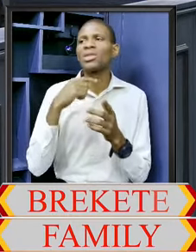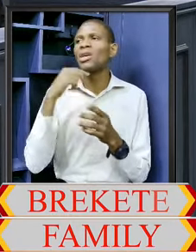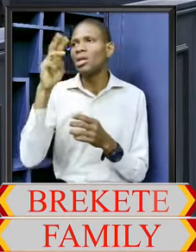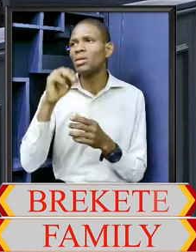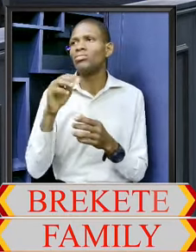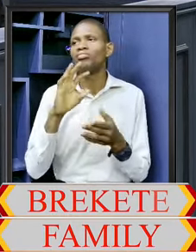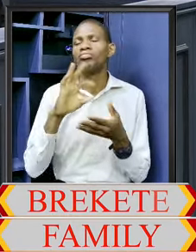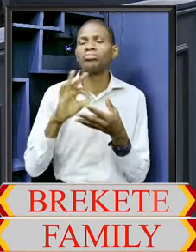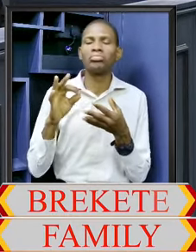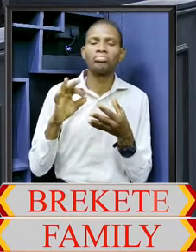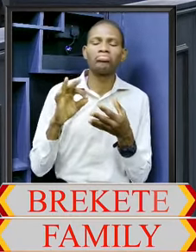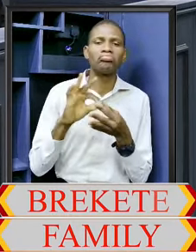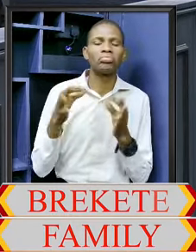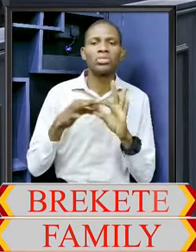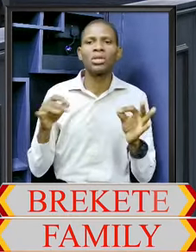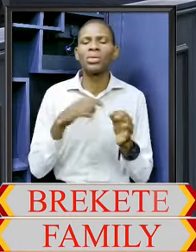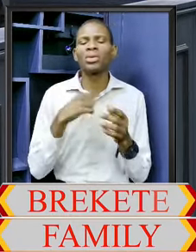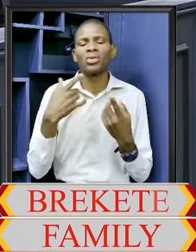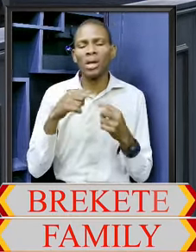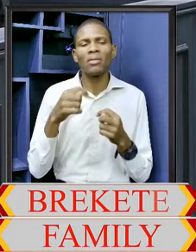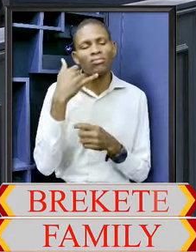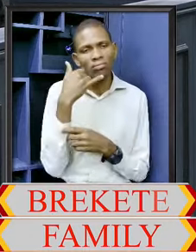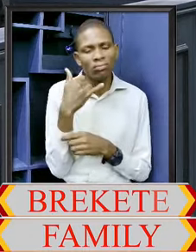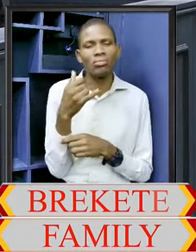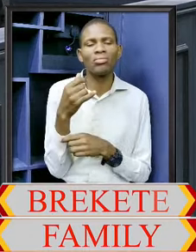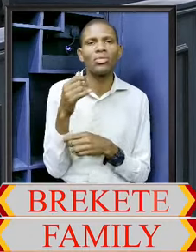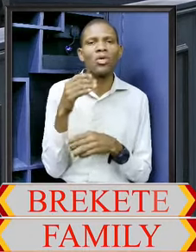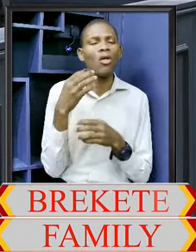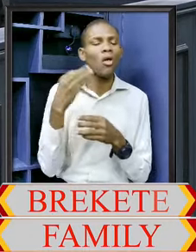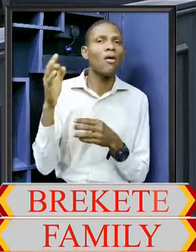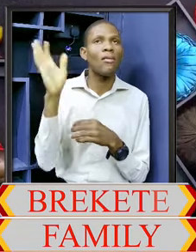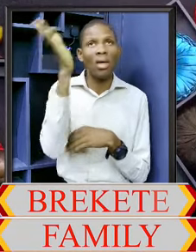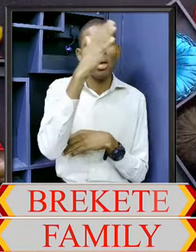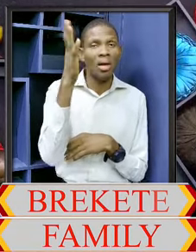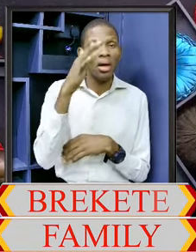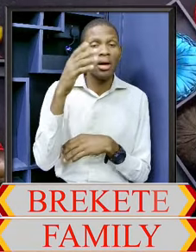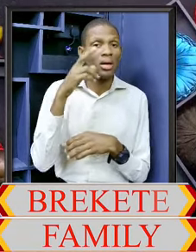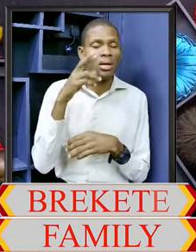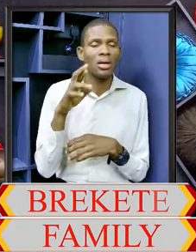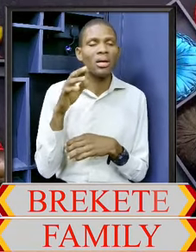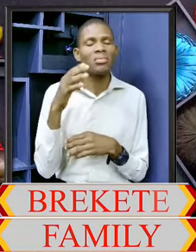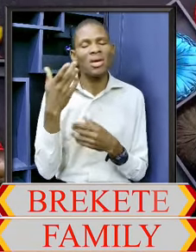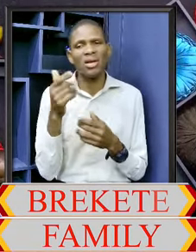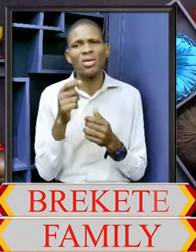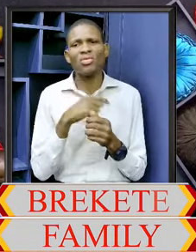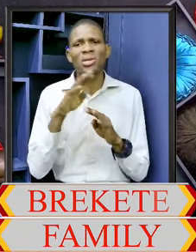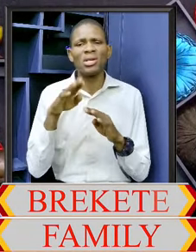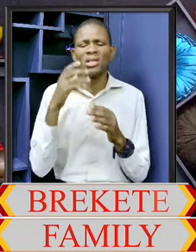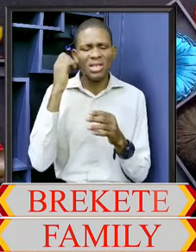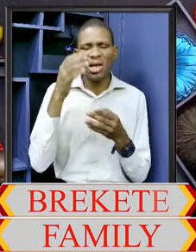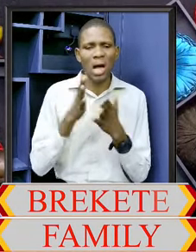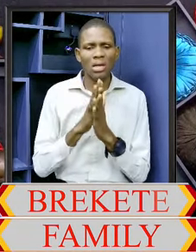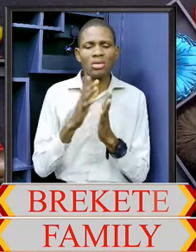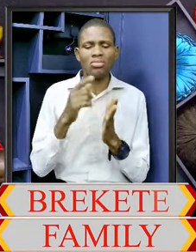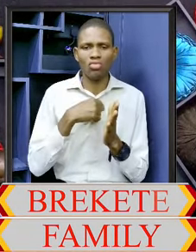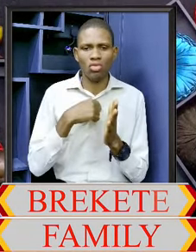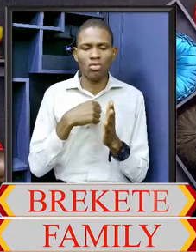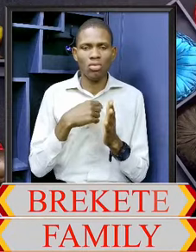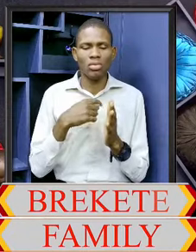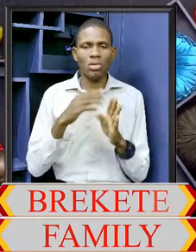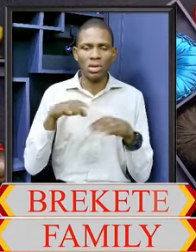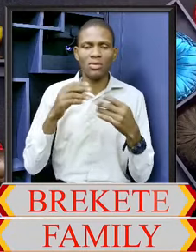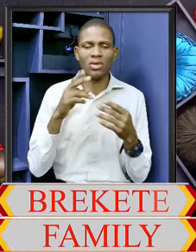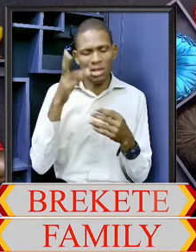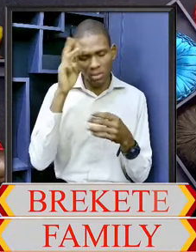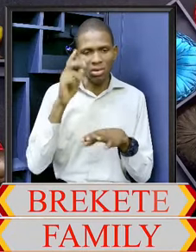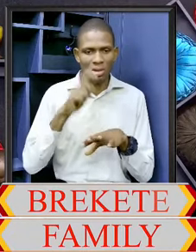him severally off air. We don't even try and do him on air, but we give him, instead we'll give him time. We've given him the time. We don't elapse. We gave him another